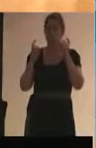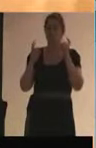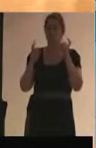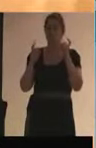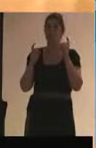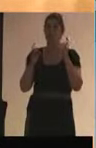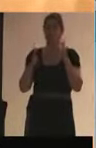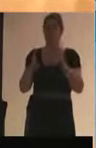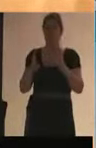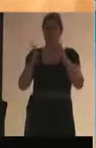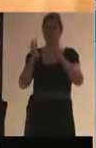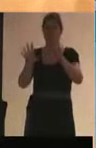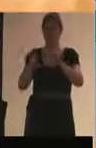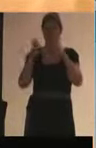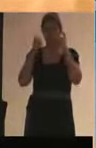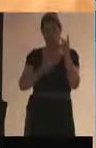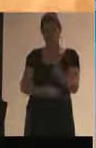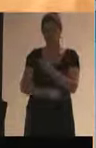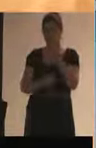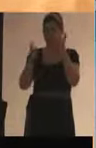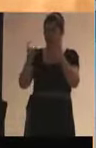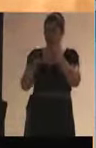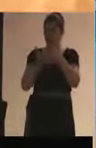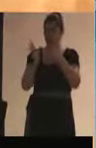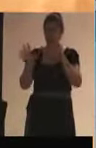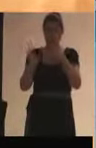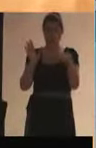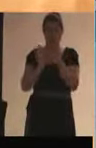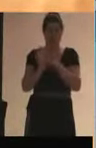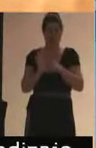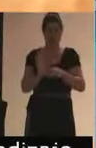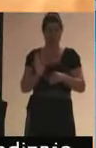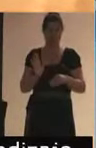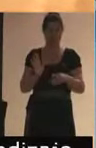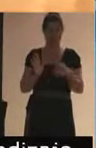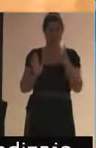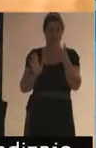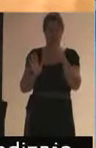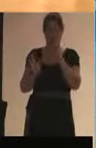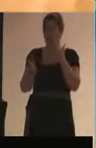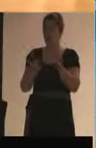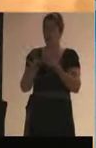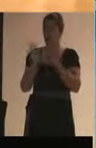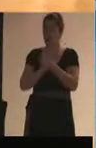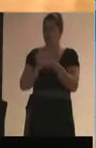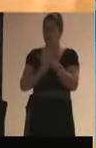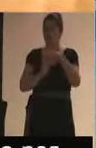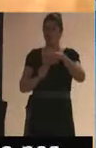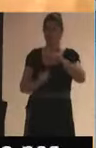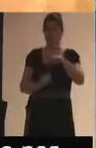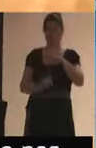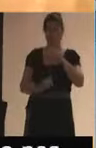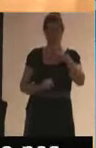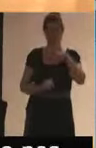and now we're trying to improve the learning part by incorporating learning techniques such as the one commented upon